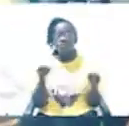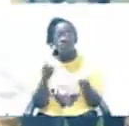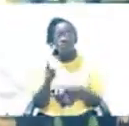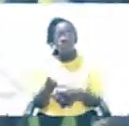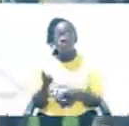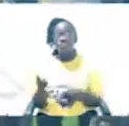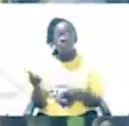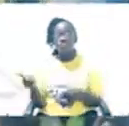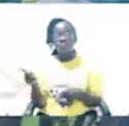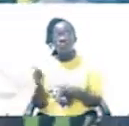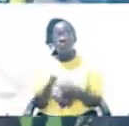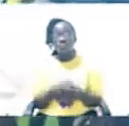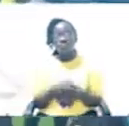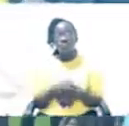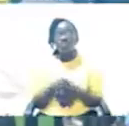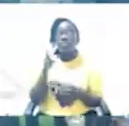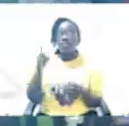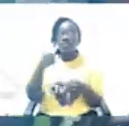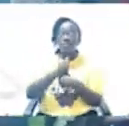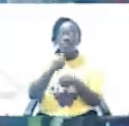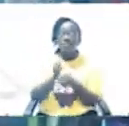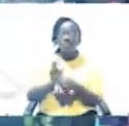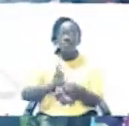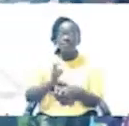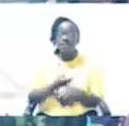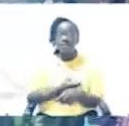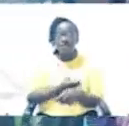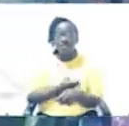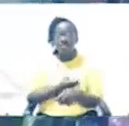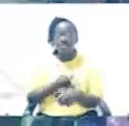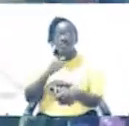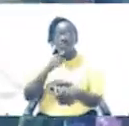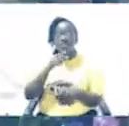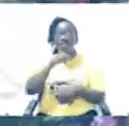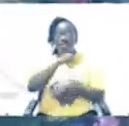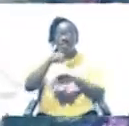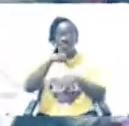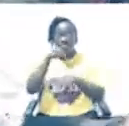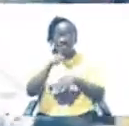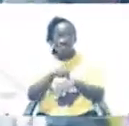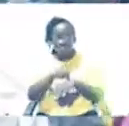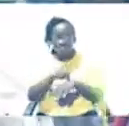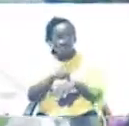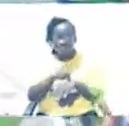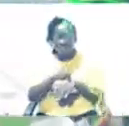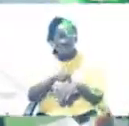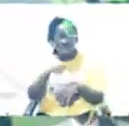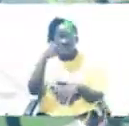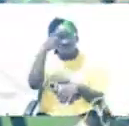Why ye ye? Man ye sofo. I'm a to.